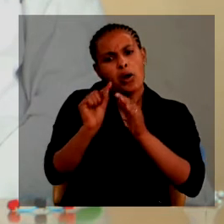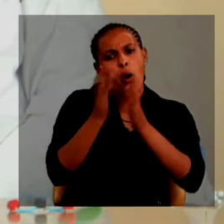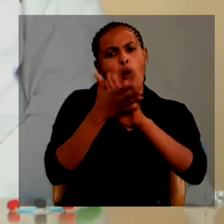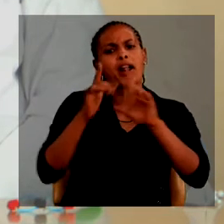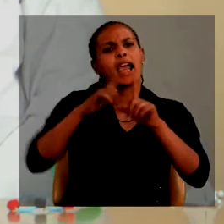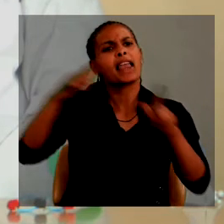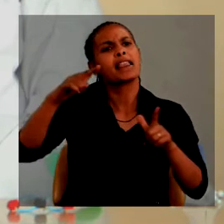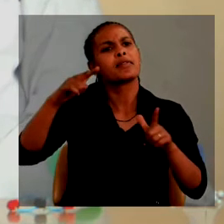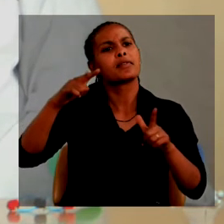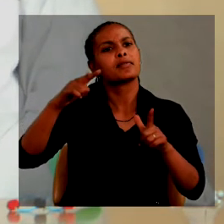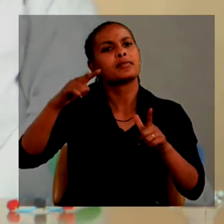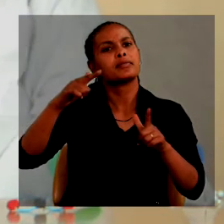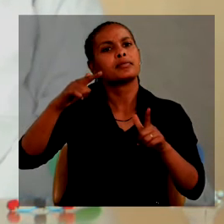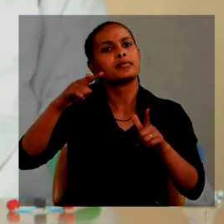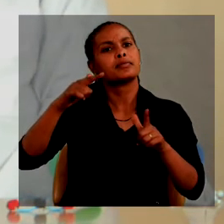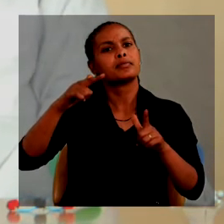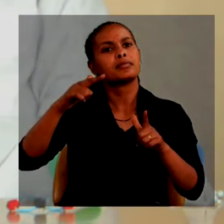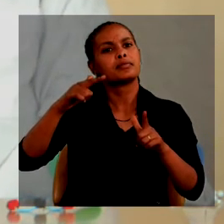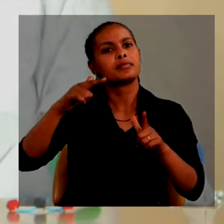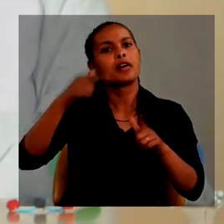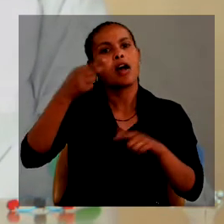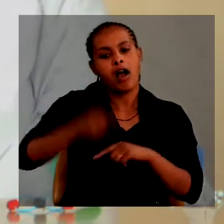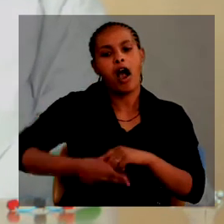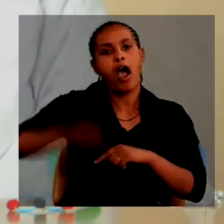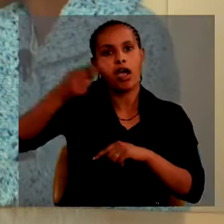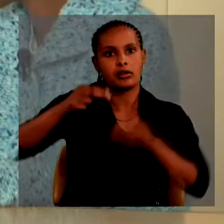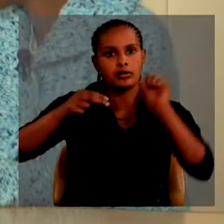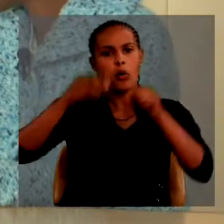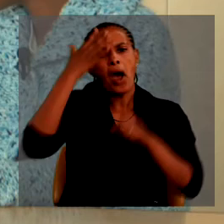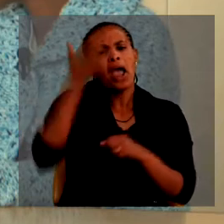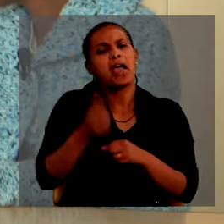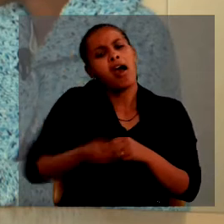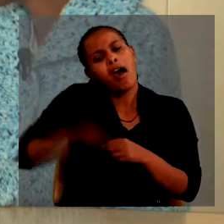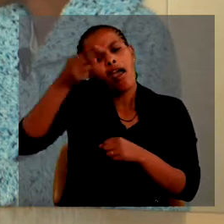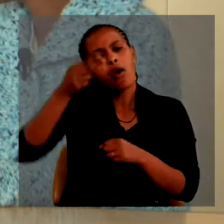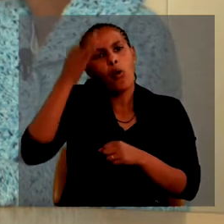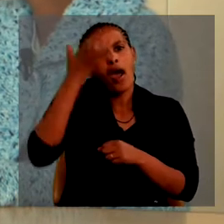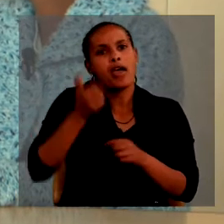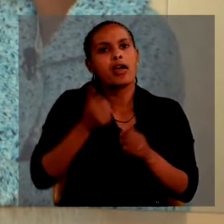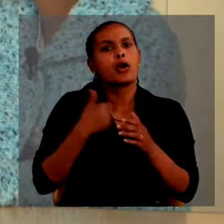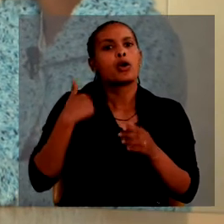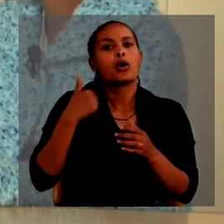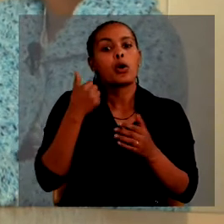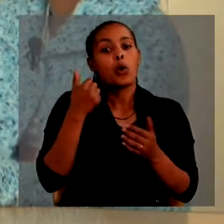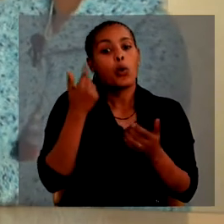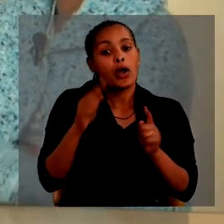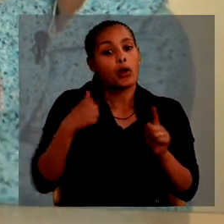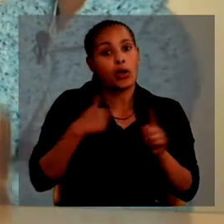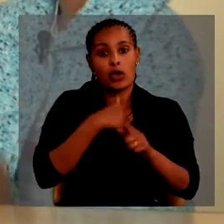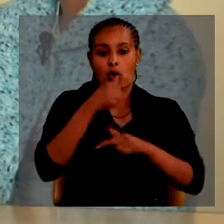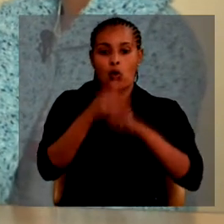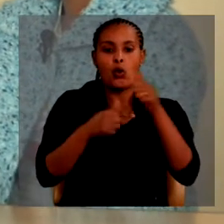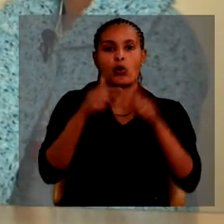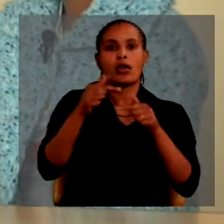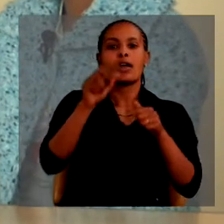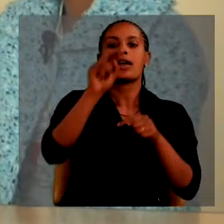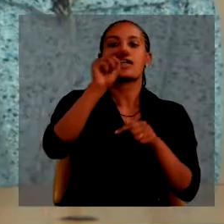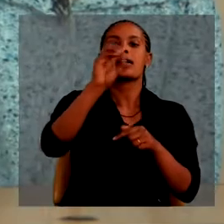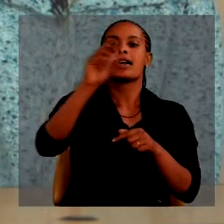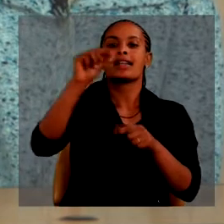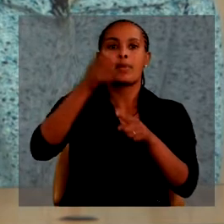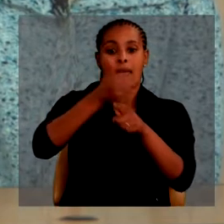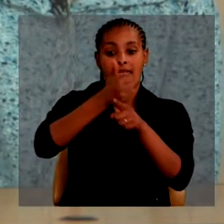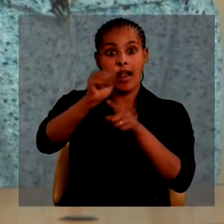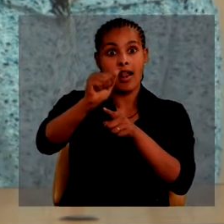Electronegativity is of smaller. Higher. Higher. Why? Because when you go to the nonmetal